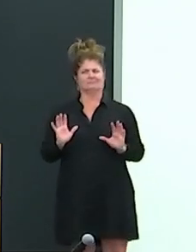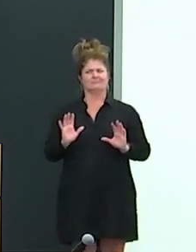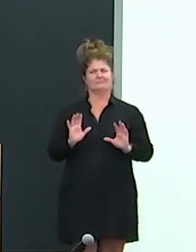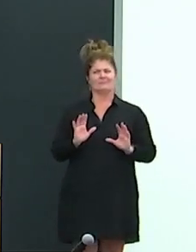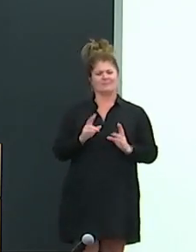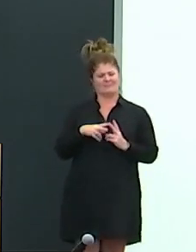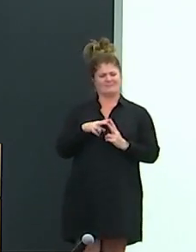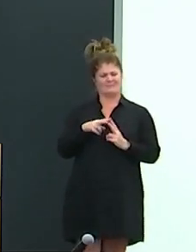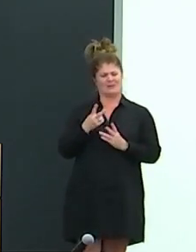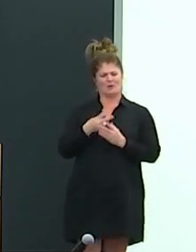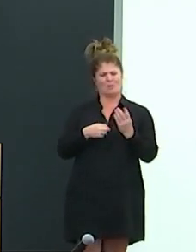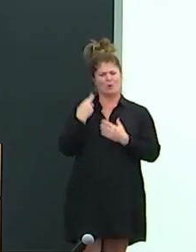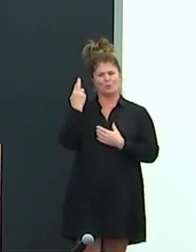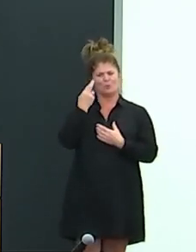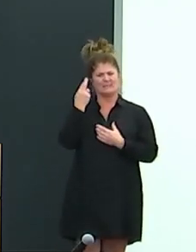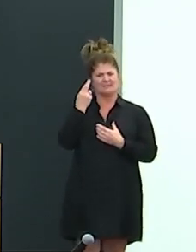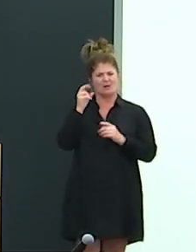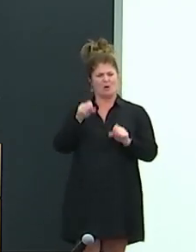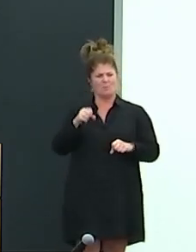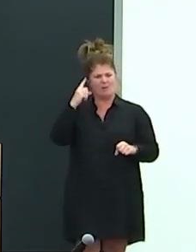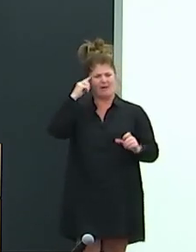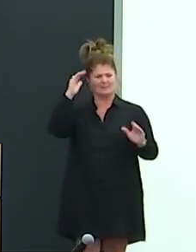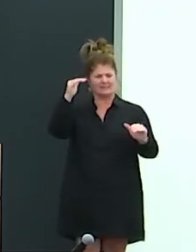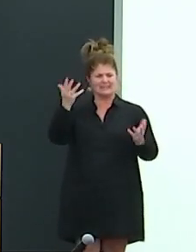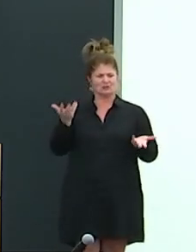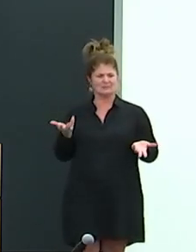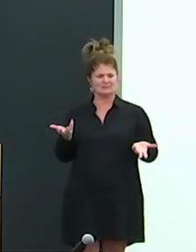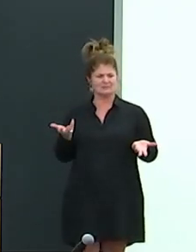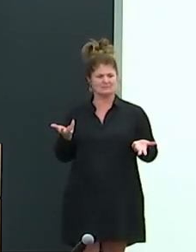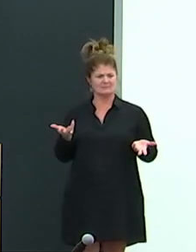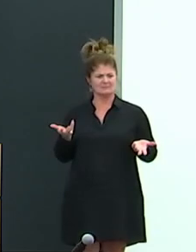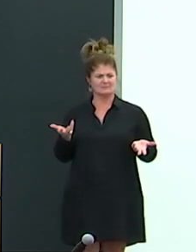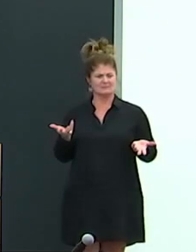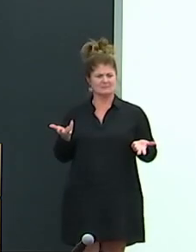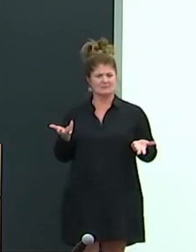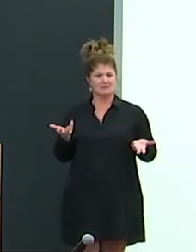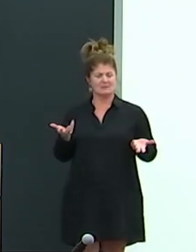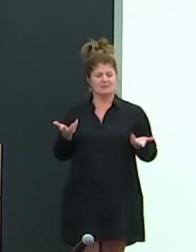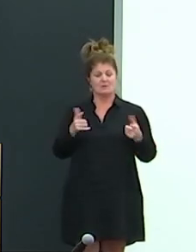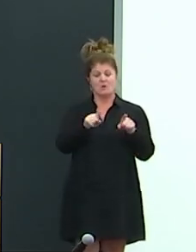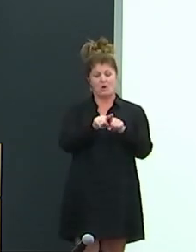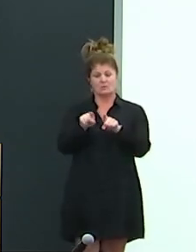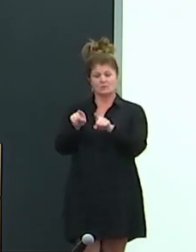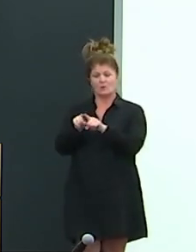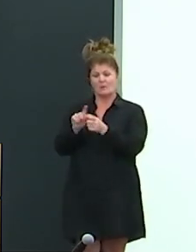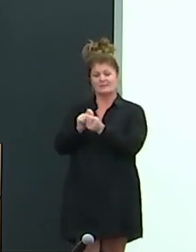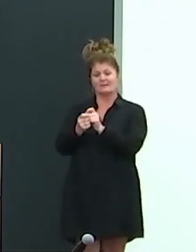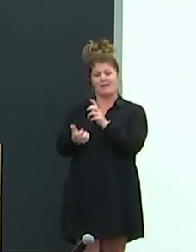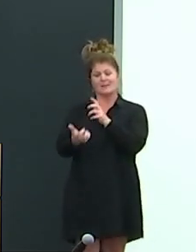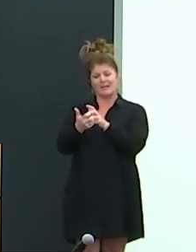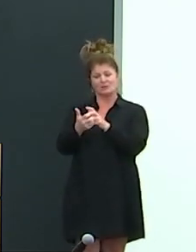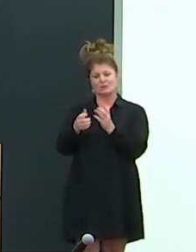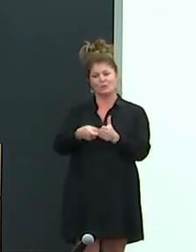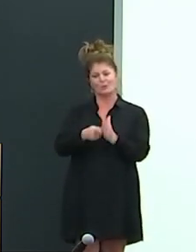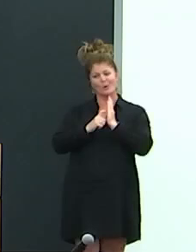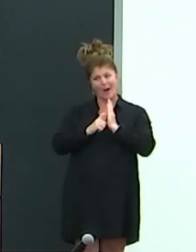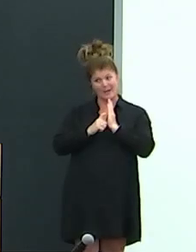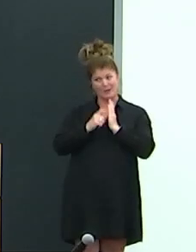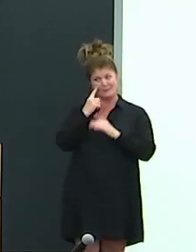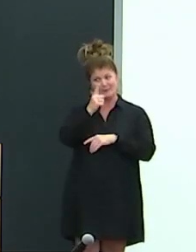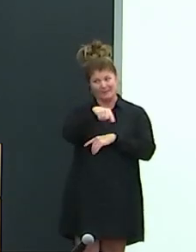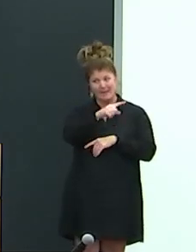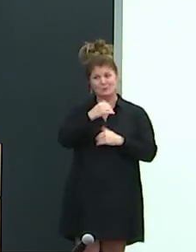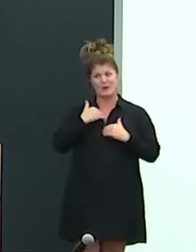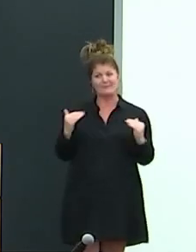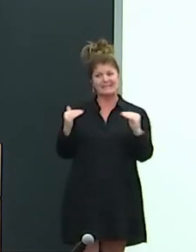reasonable expectations. And they're also accommodations that are required for them to